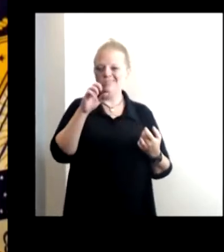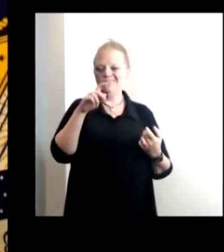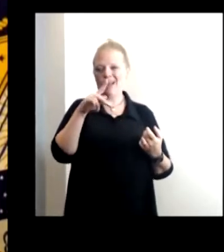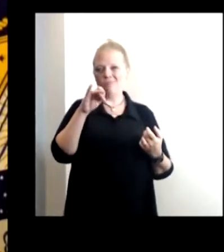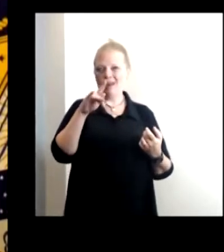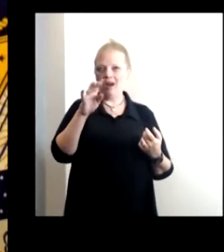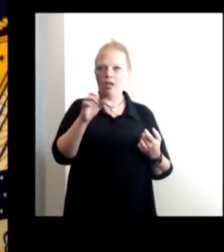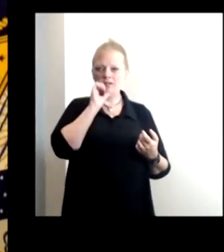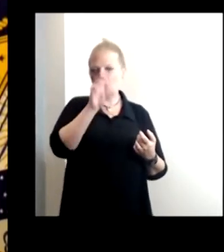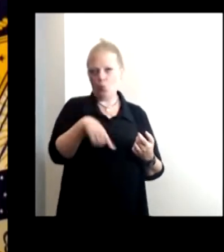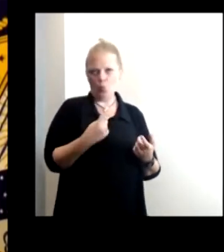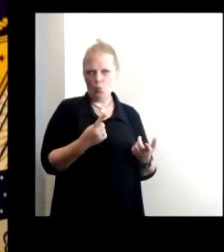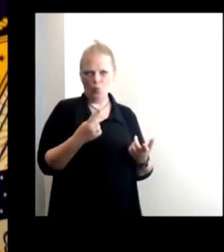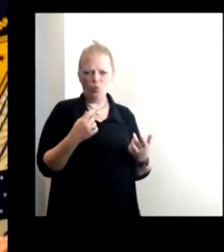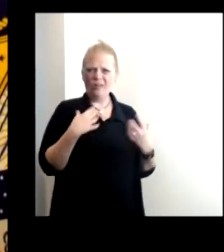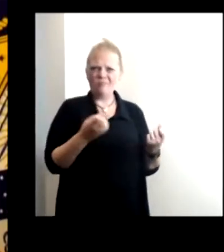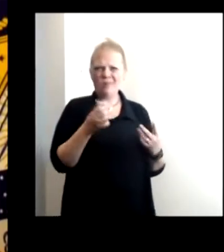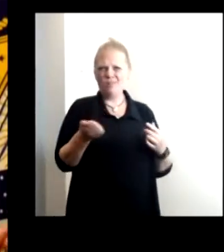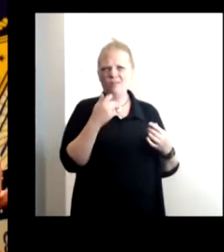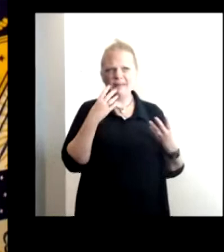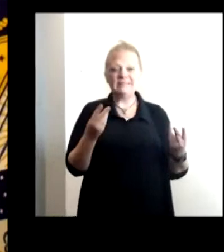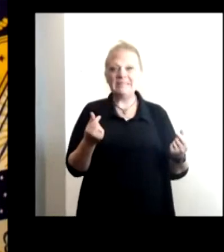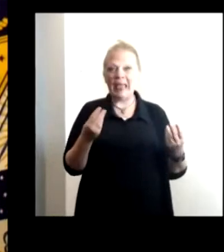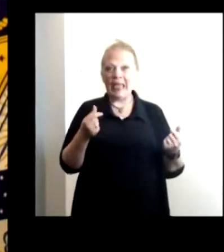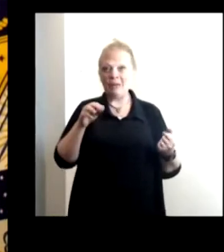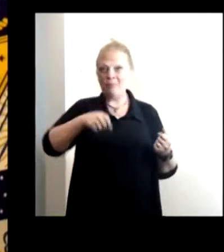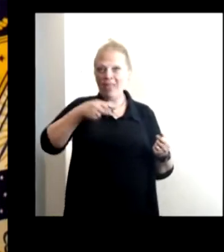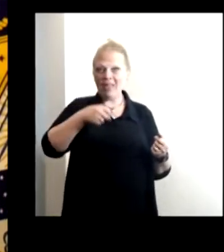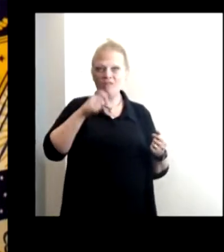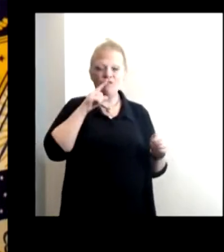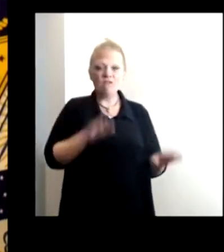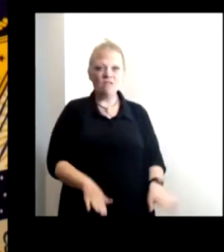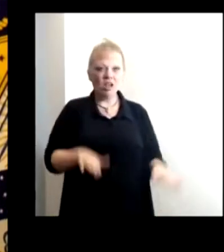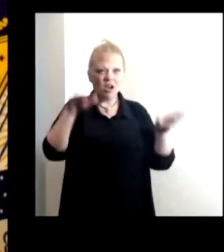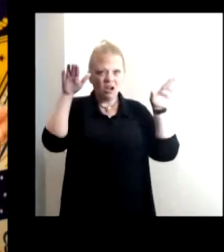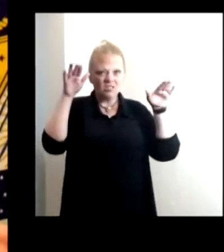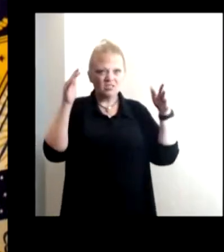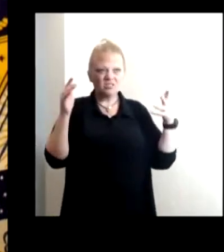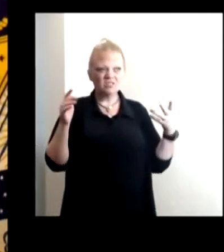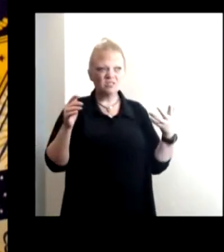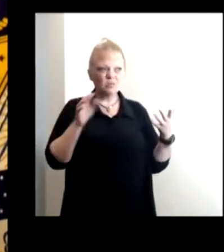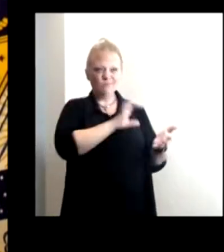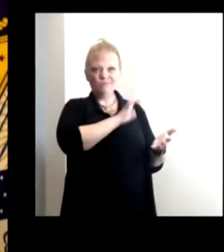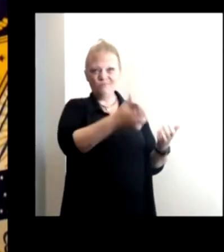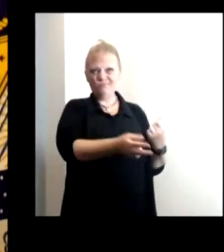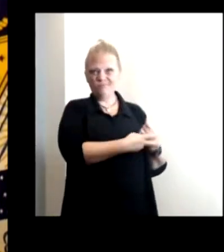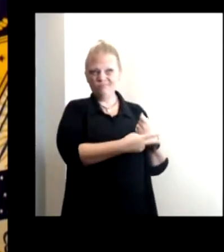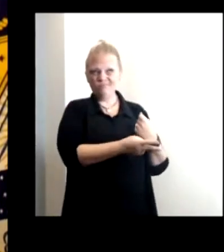thing we stockpile. We stockpile other things like sandbags for floods. We stockpile